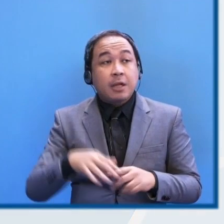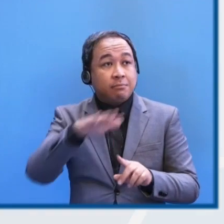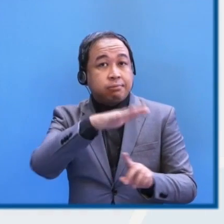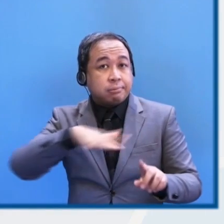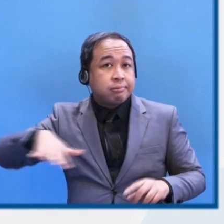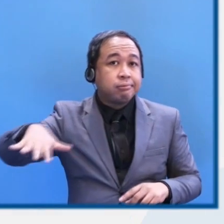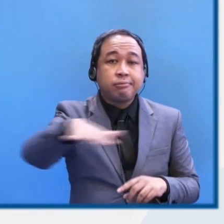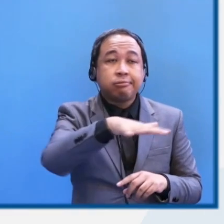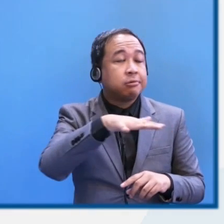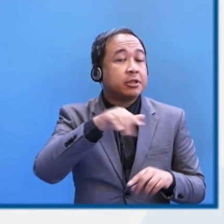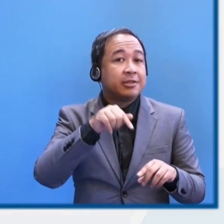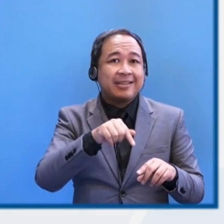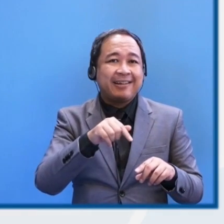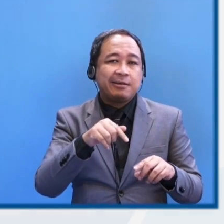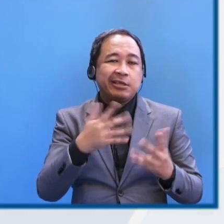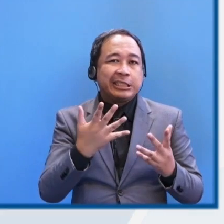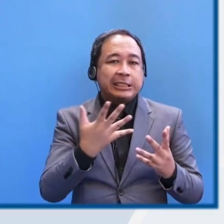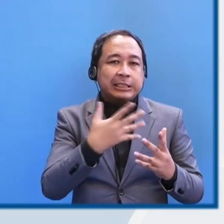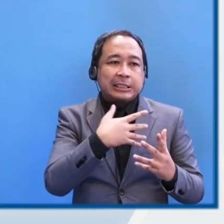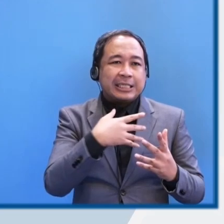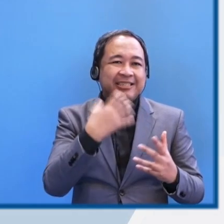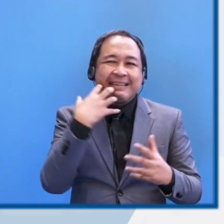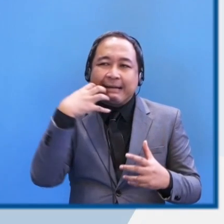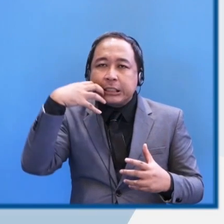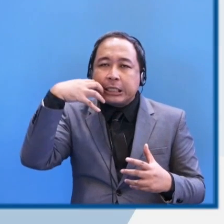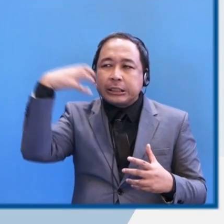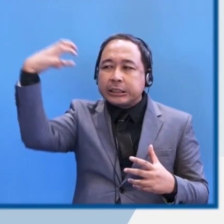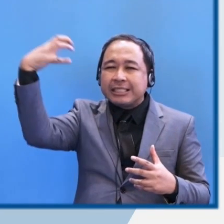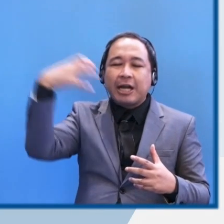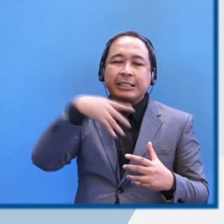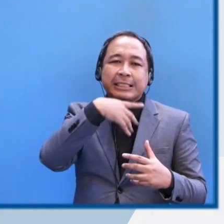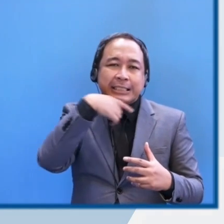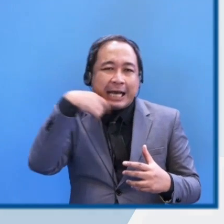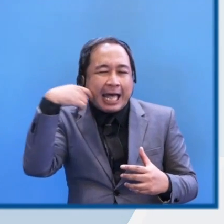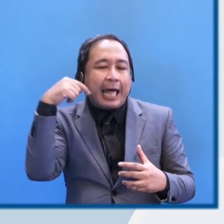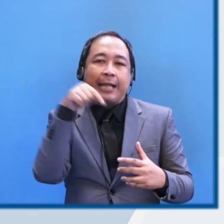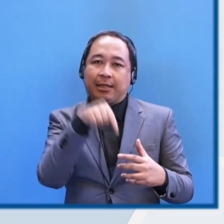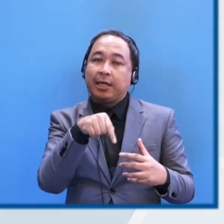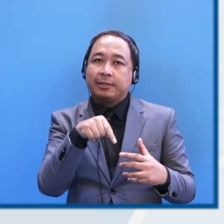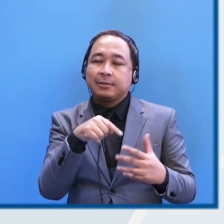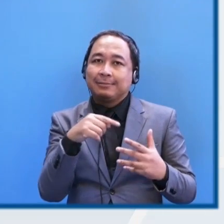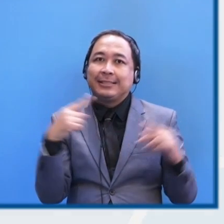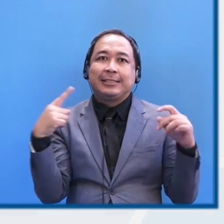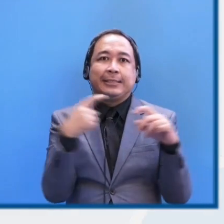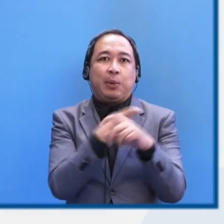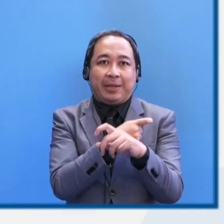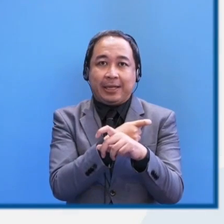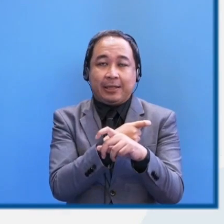the phenomenon of drought is a very difficult one because it's not one where